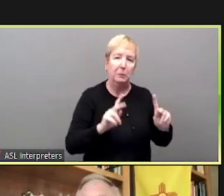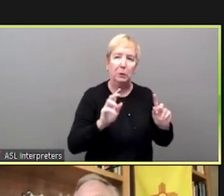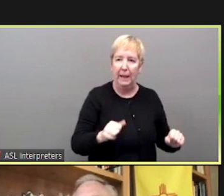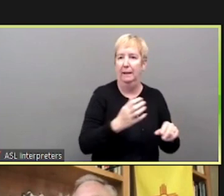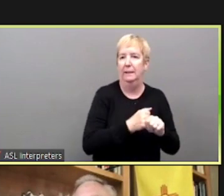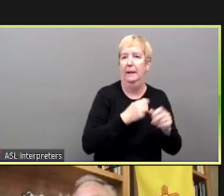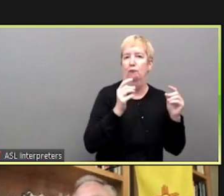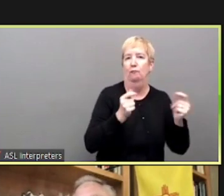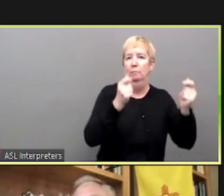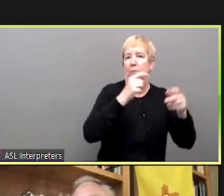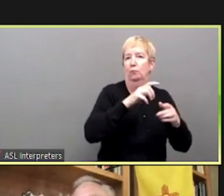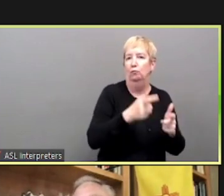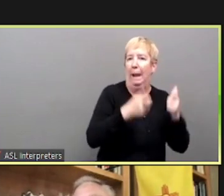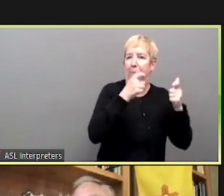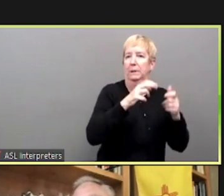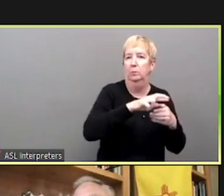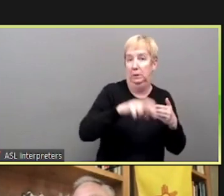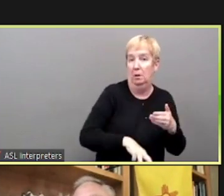next slide,